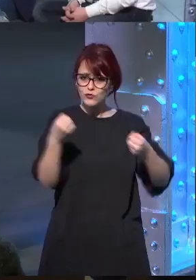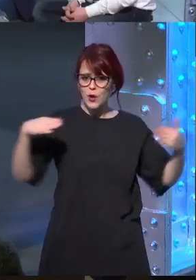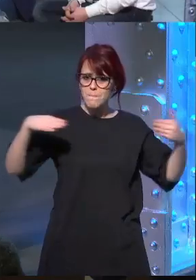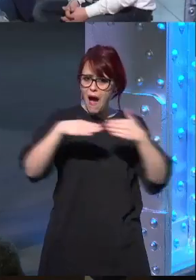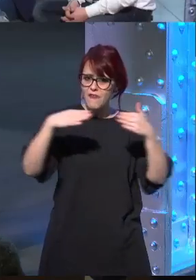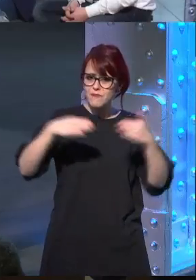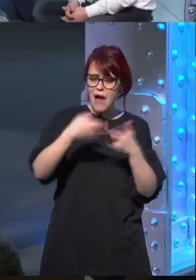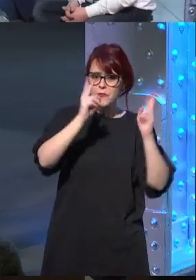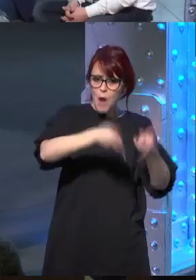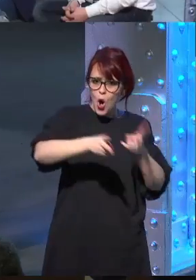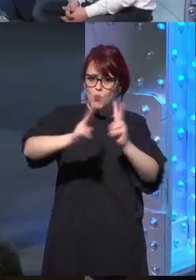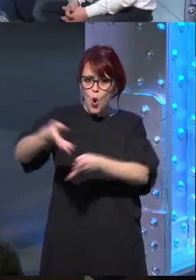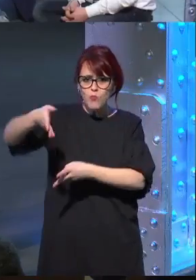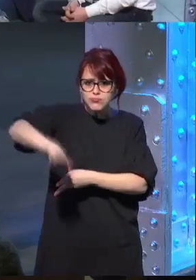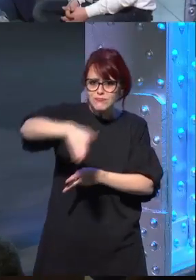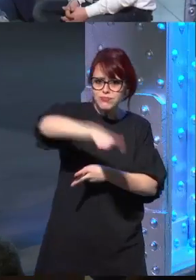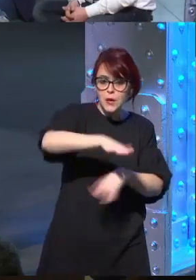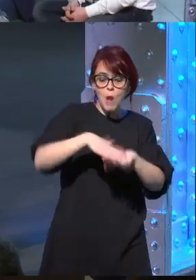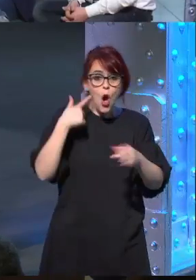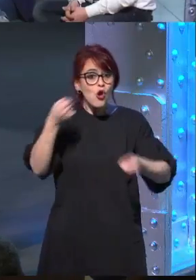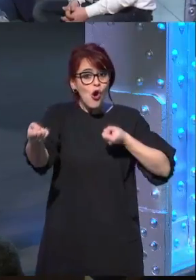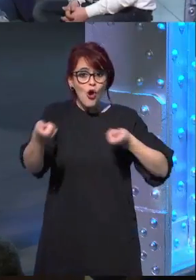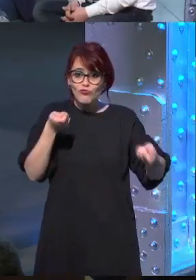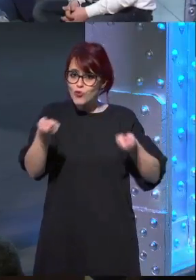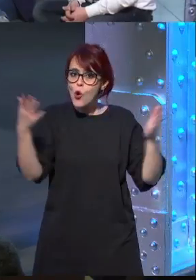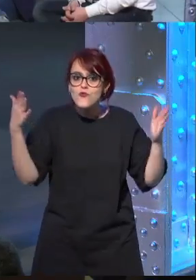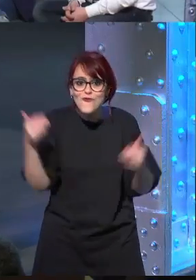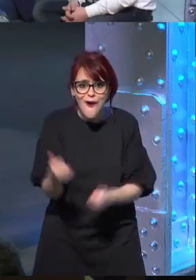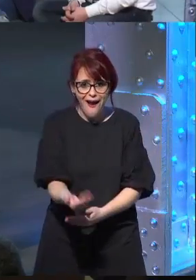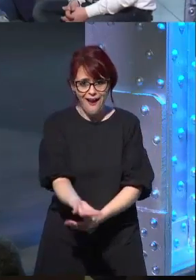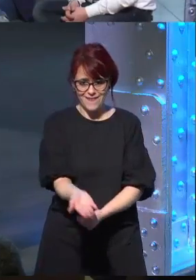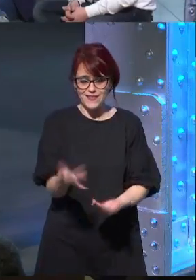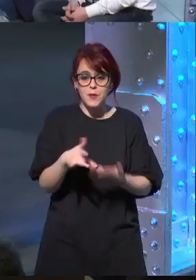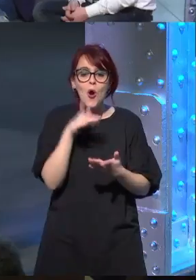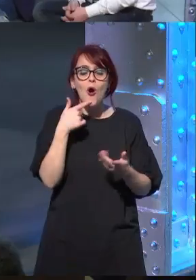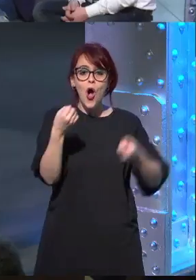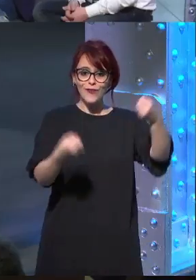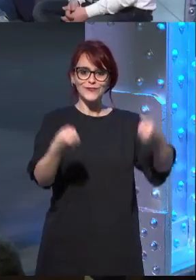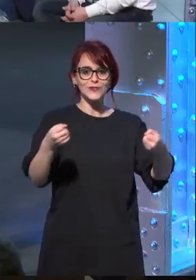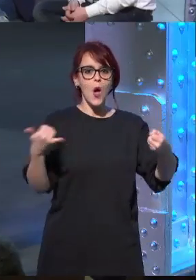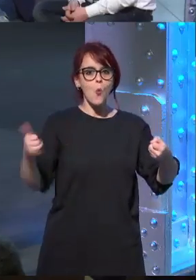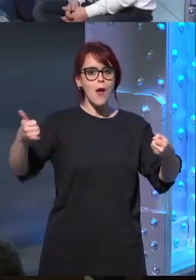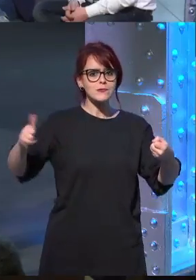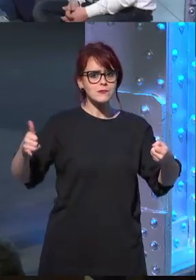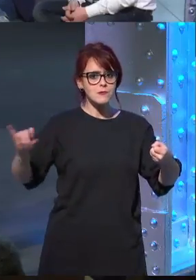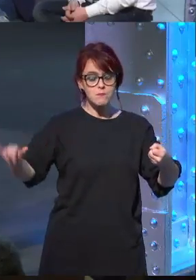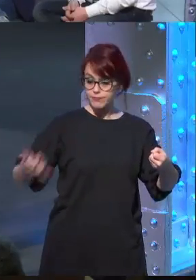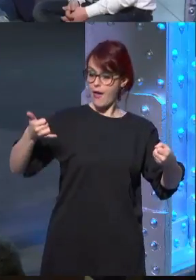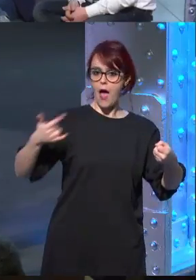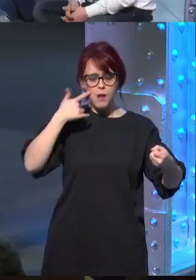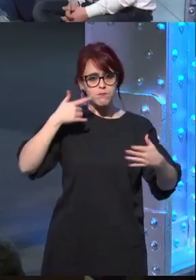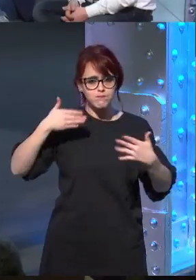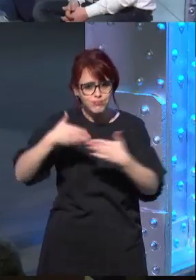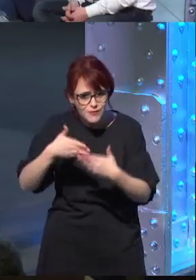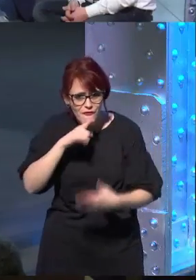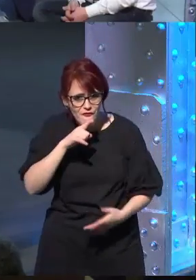they're going, because they need to know who's writing to them, who's sending them a message. And many accidents are taking